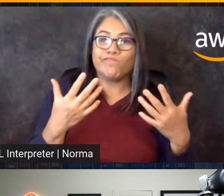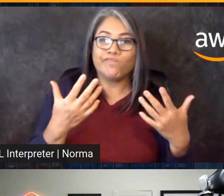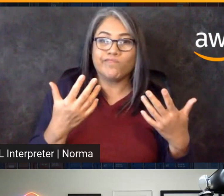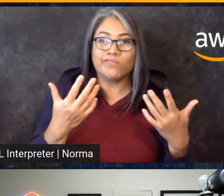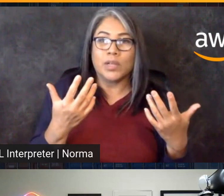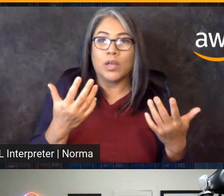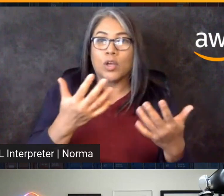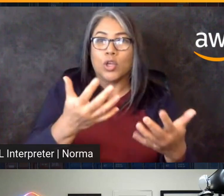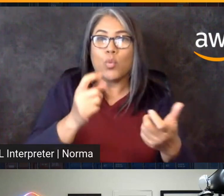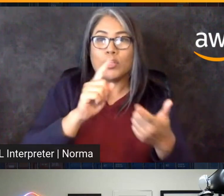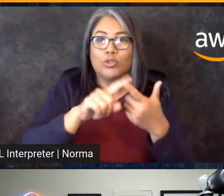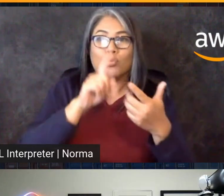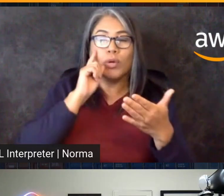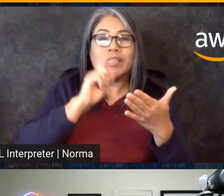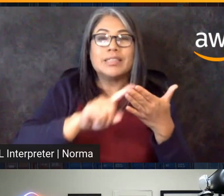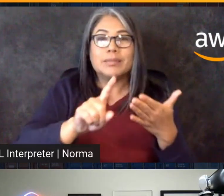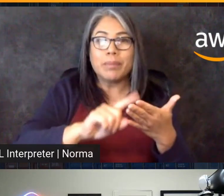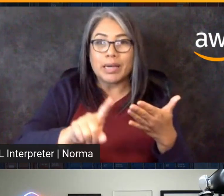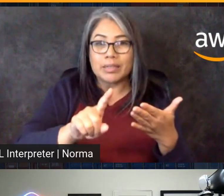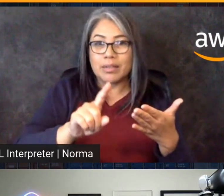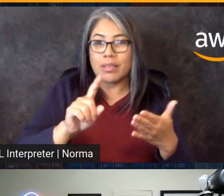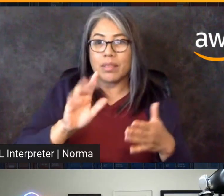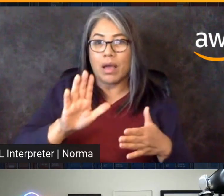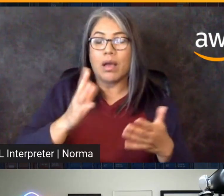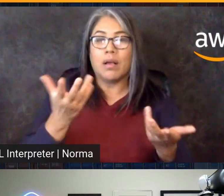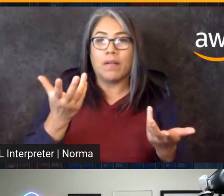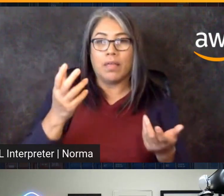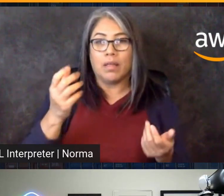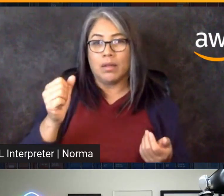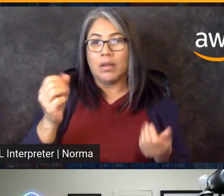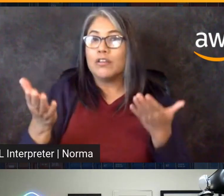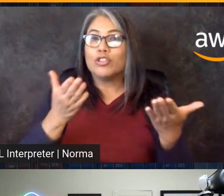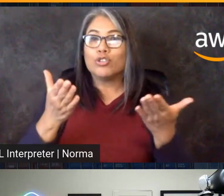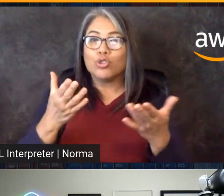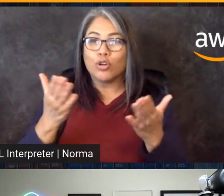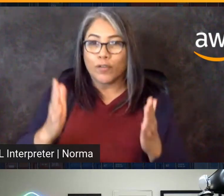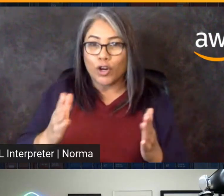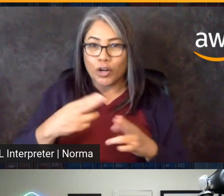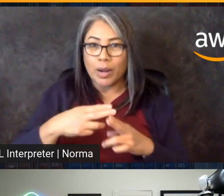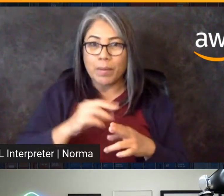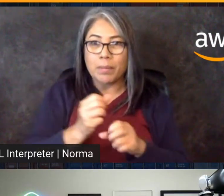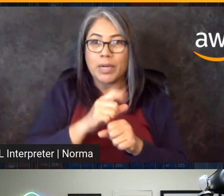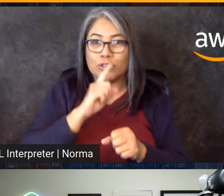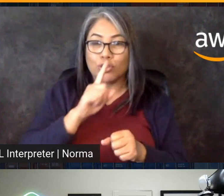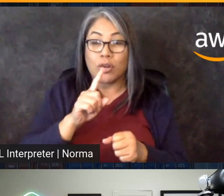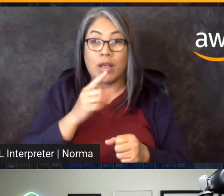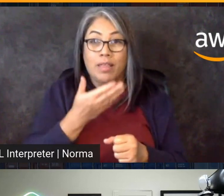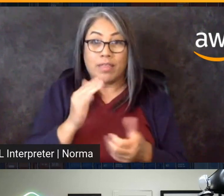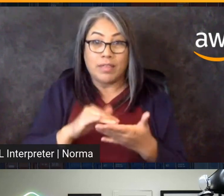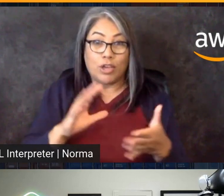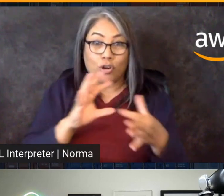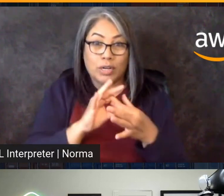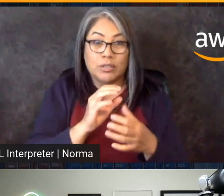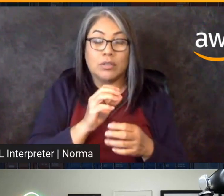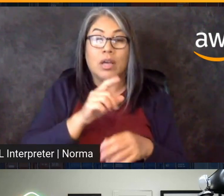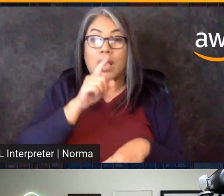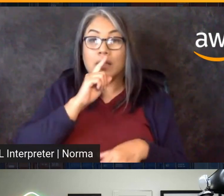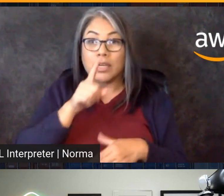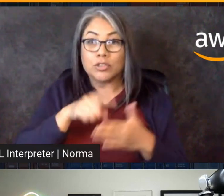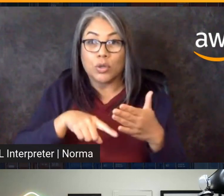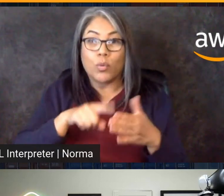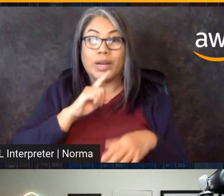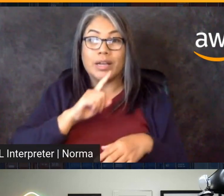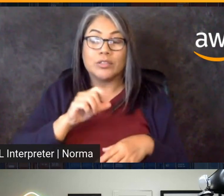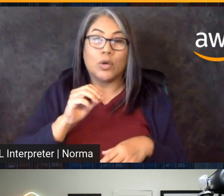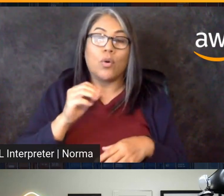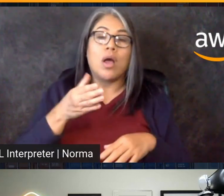inspect the server name and make sure that like the thing you're connecting to is actually what it is based at the TLS layer. So we do have a